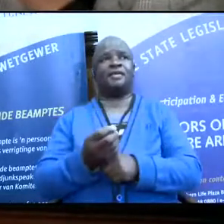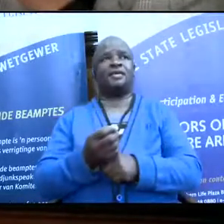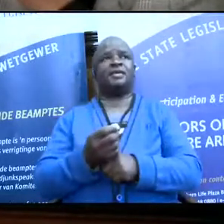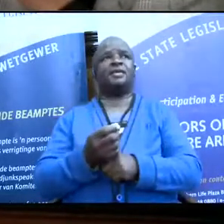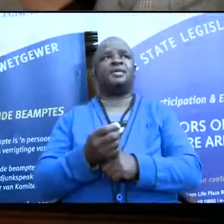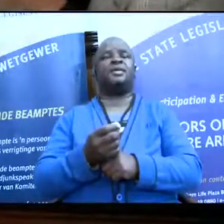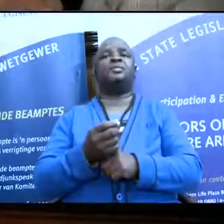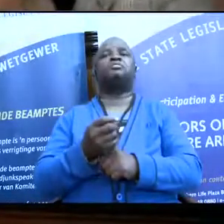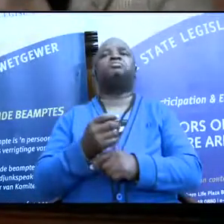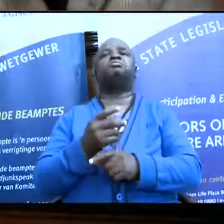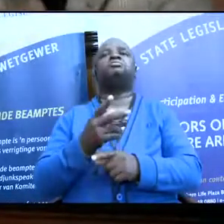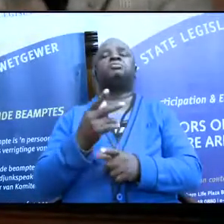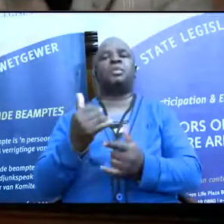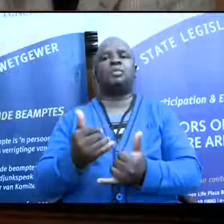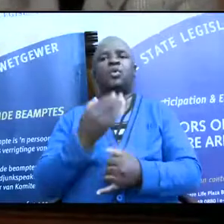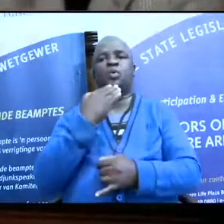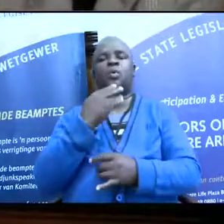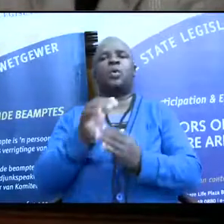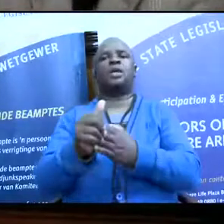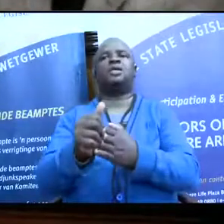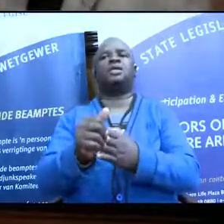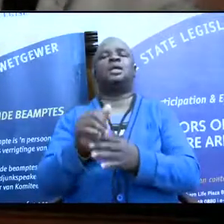led by the dominion